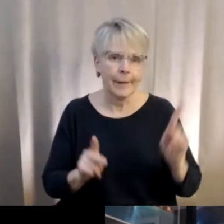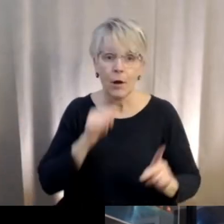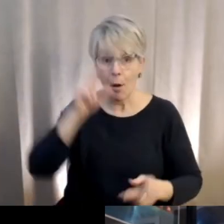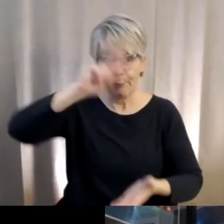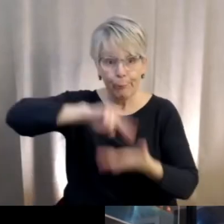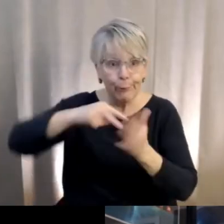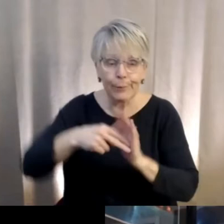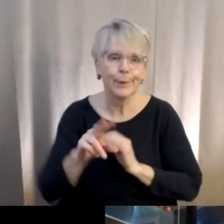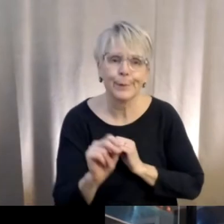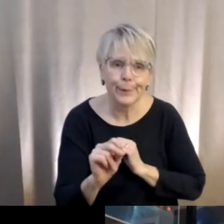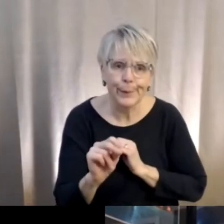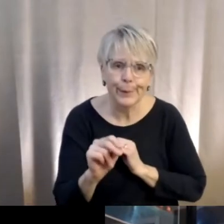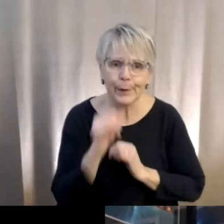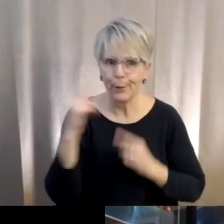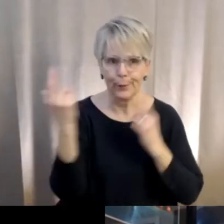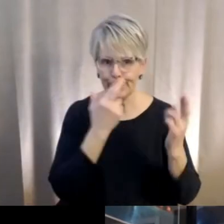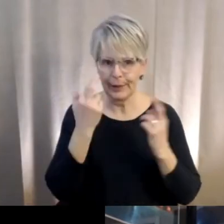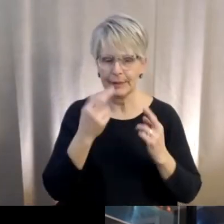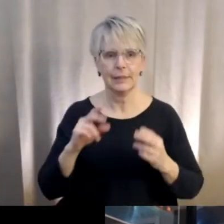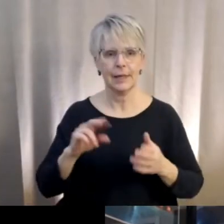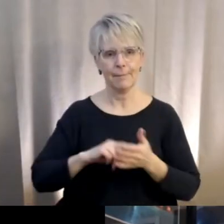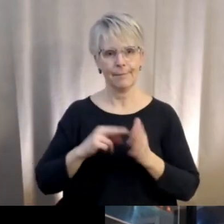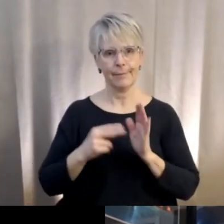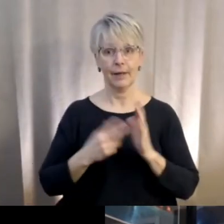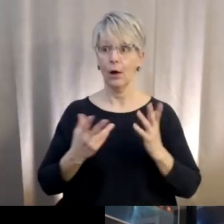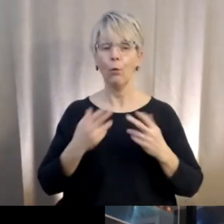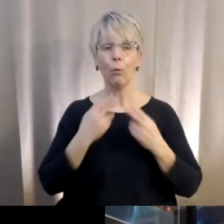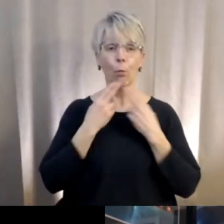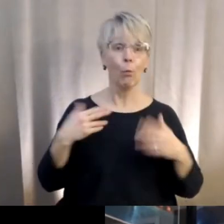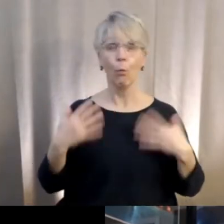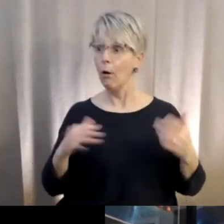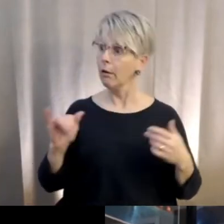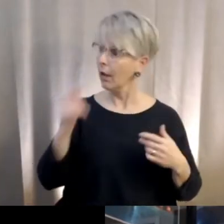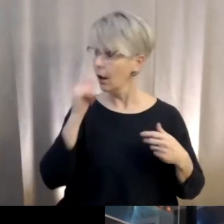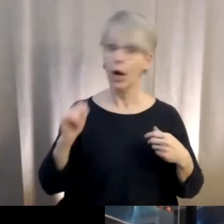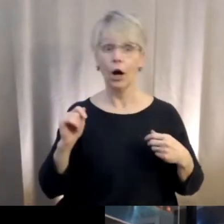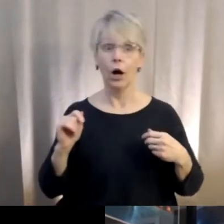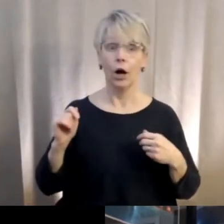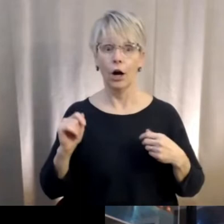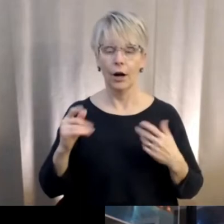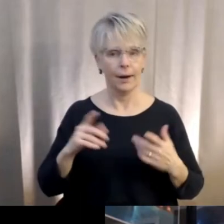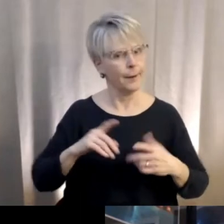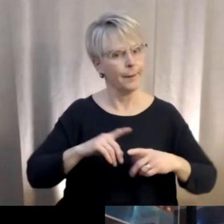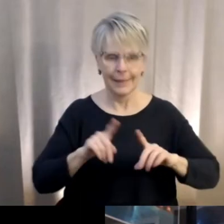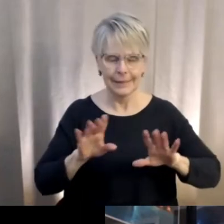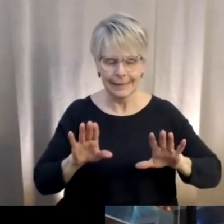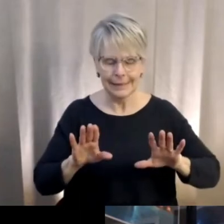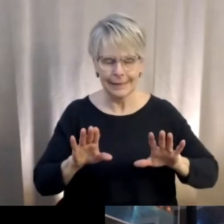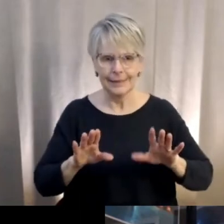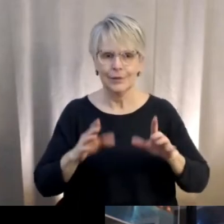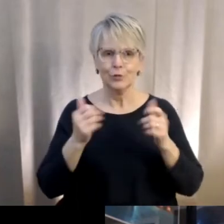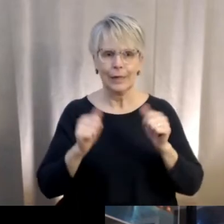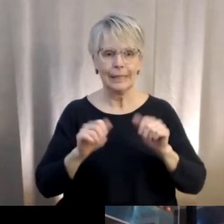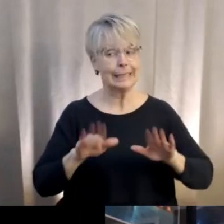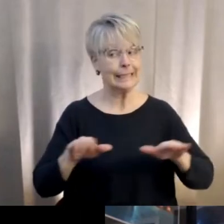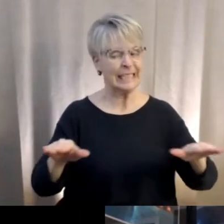some of these things that are happening. So they're very coming on it very honestly of being like, oh, that's interesting. But to try to help educate to